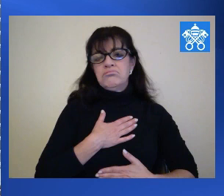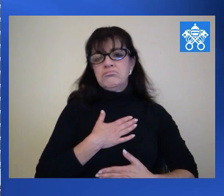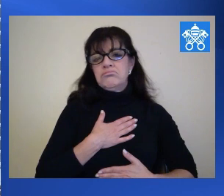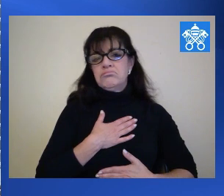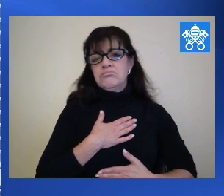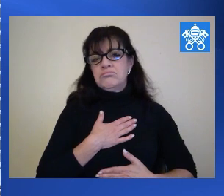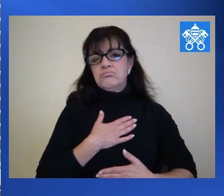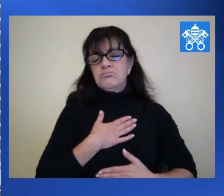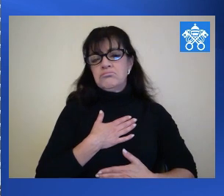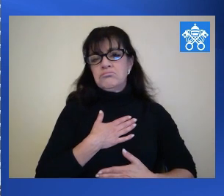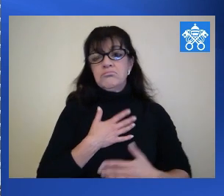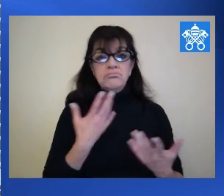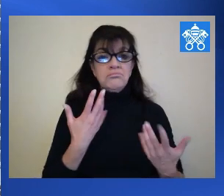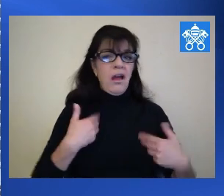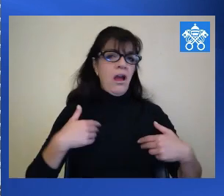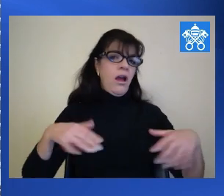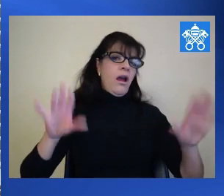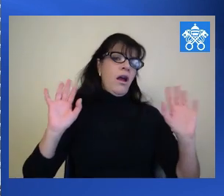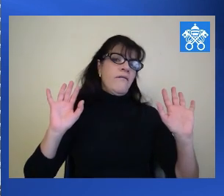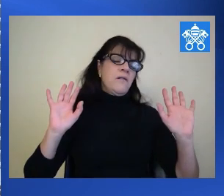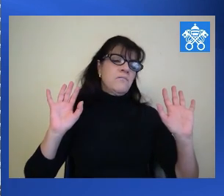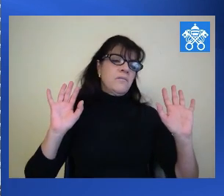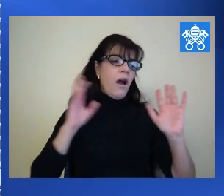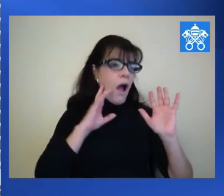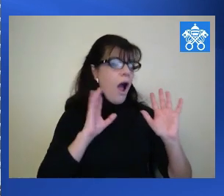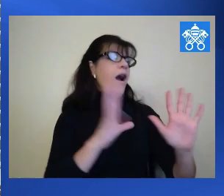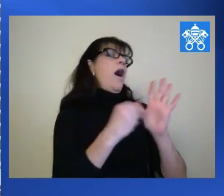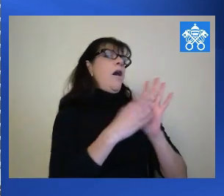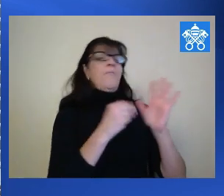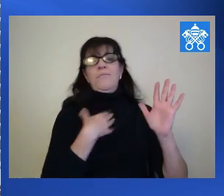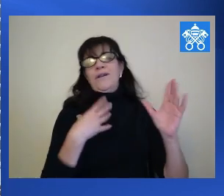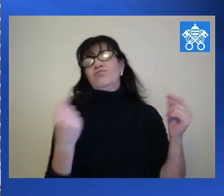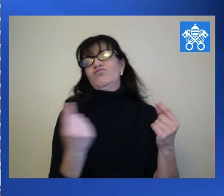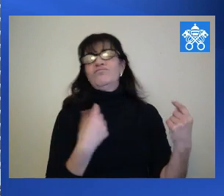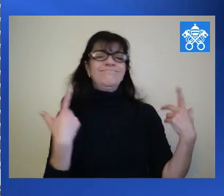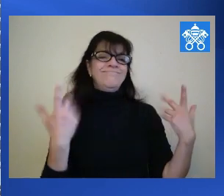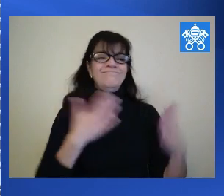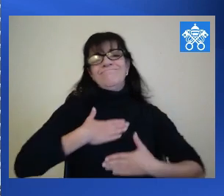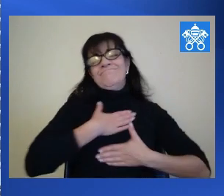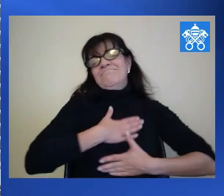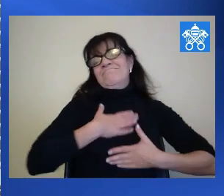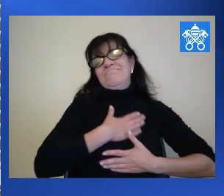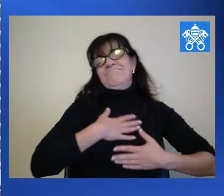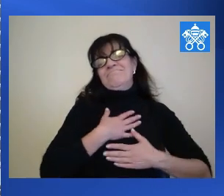so I feel like giving up and imitating them.